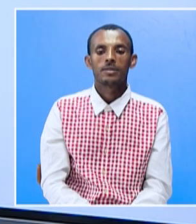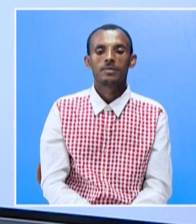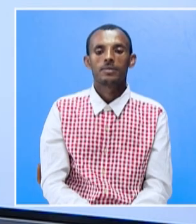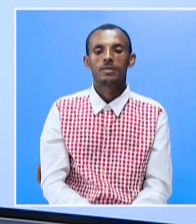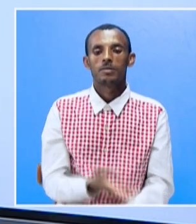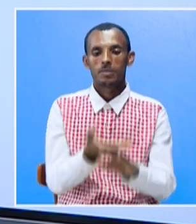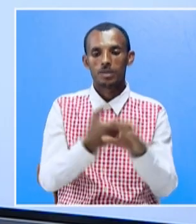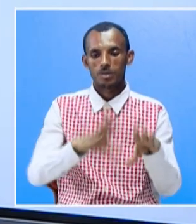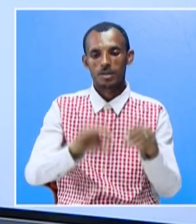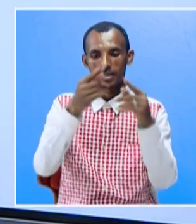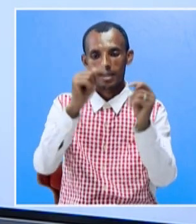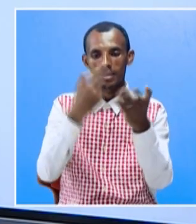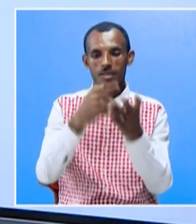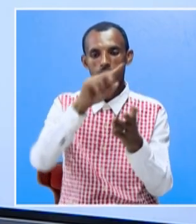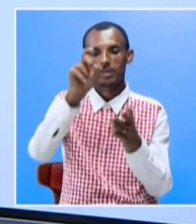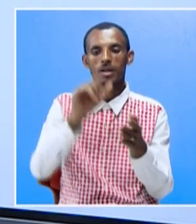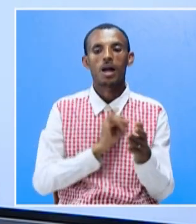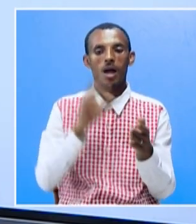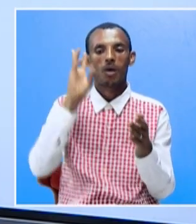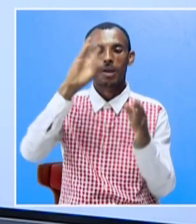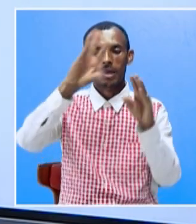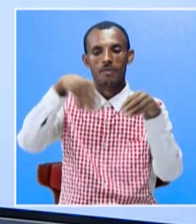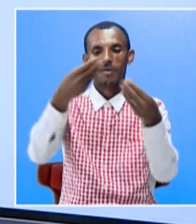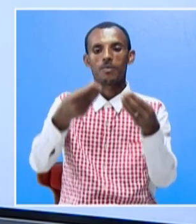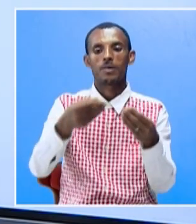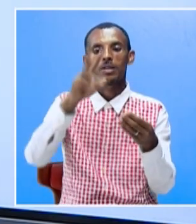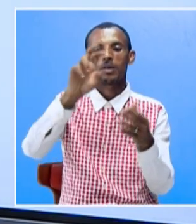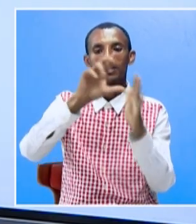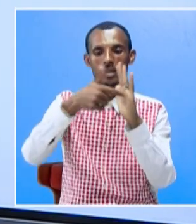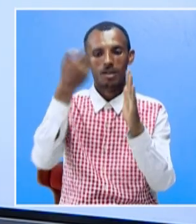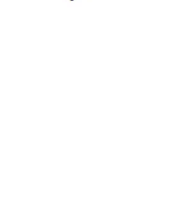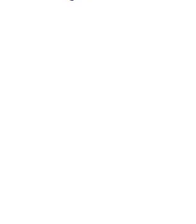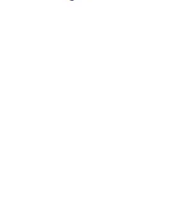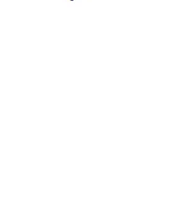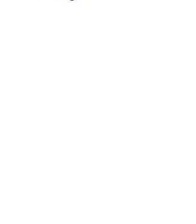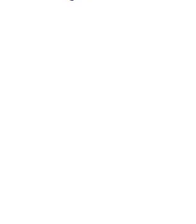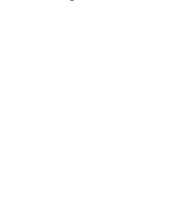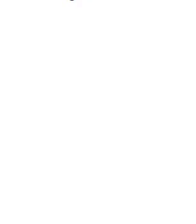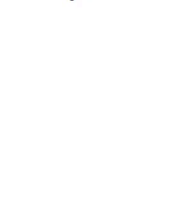Please students, try this question. I will give you 20 seconds for this.